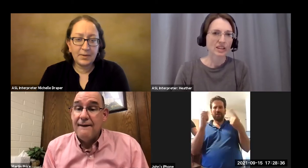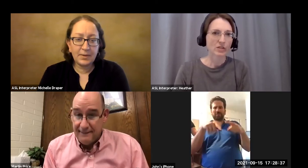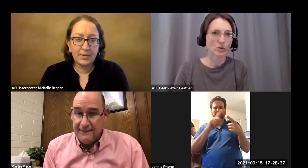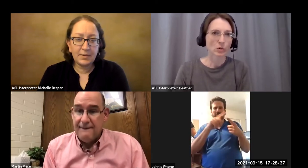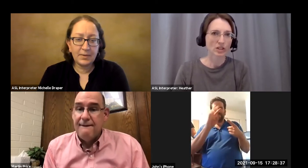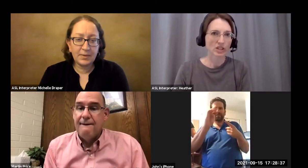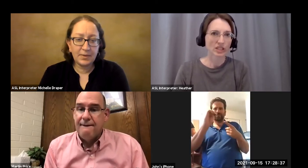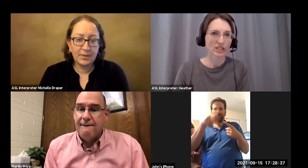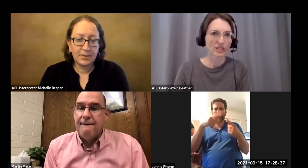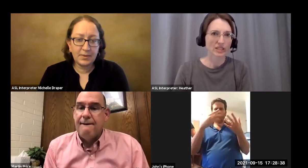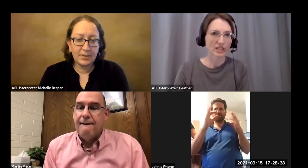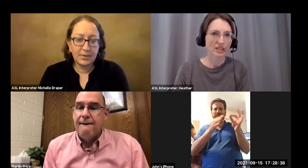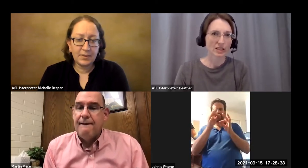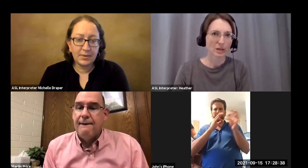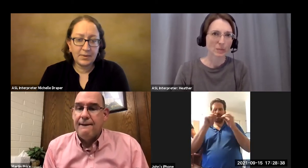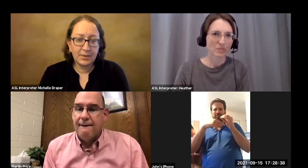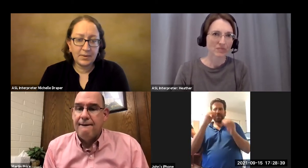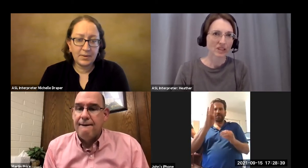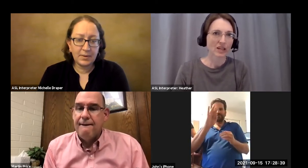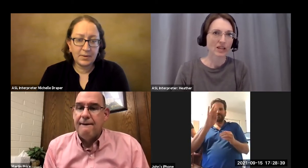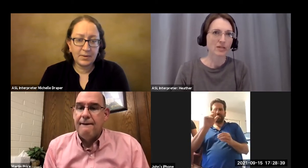Well, I just had two questions.